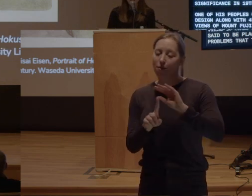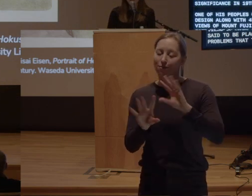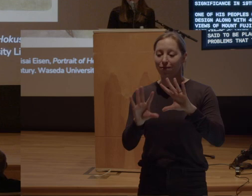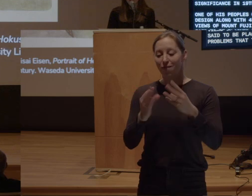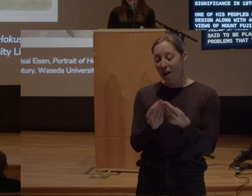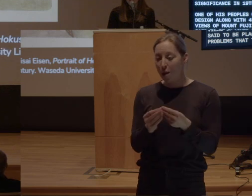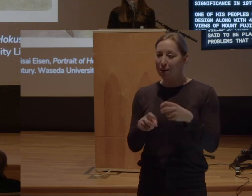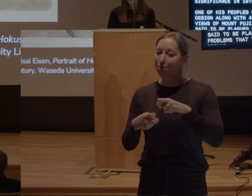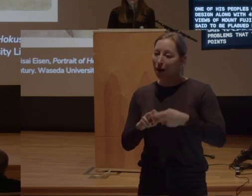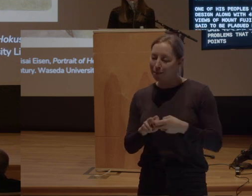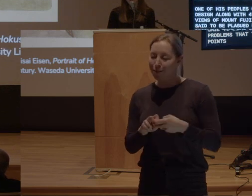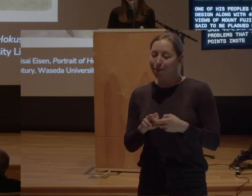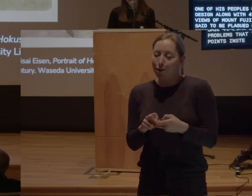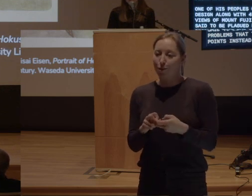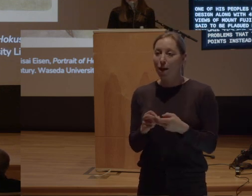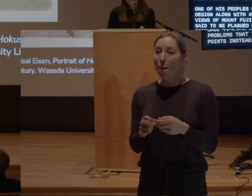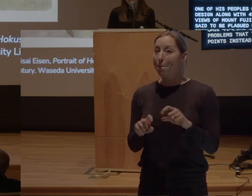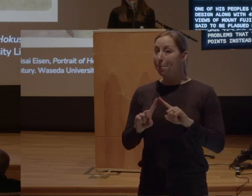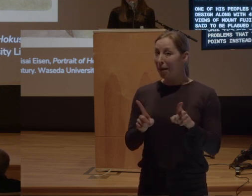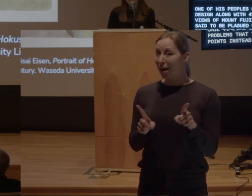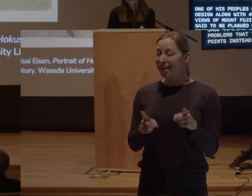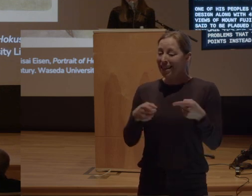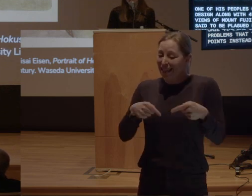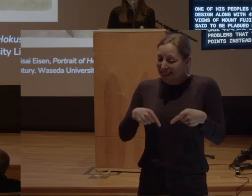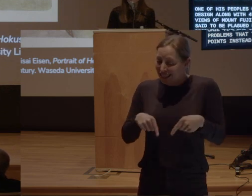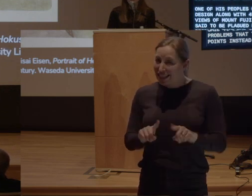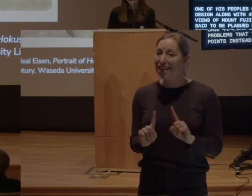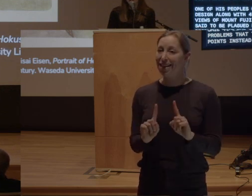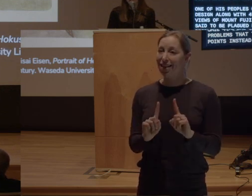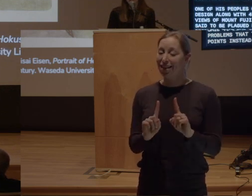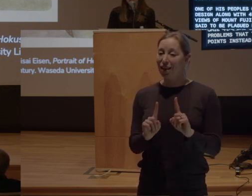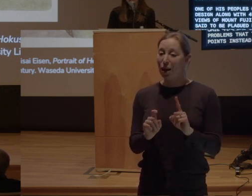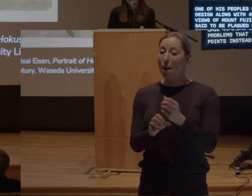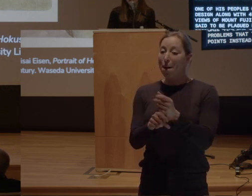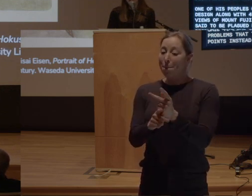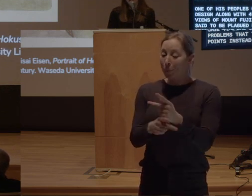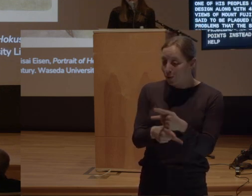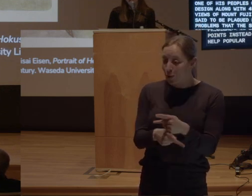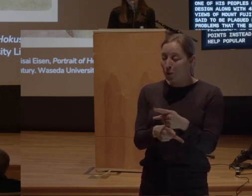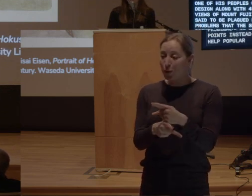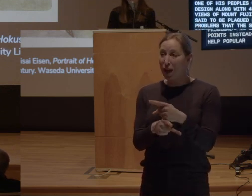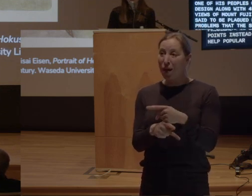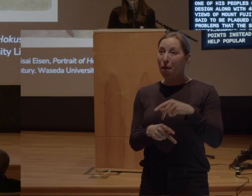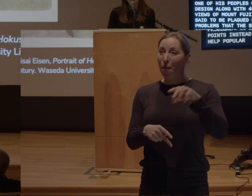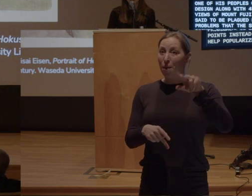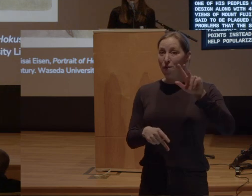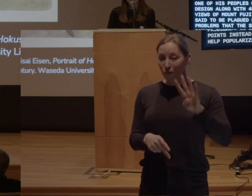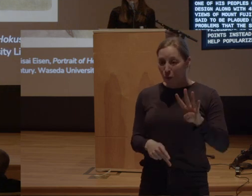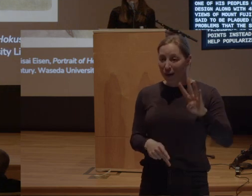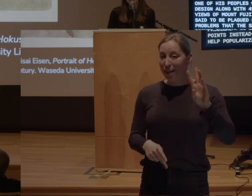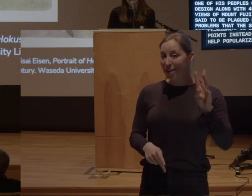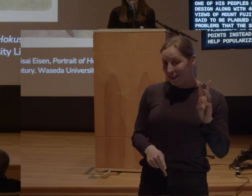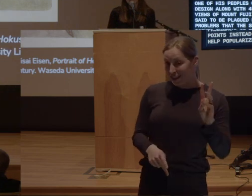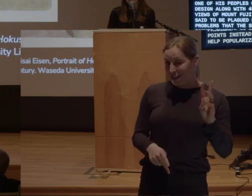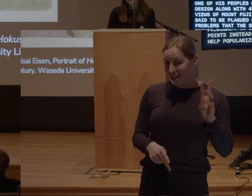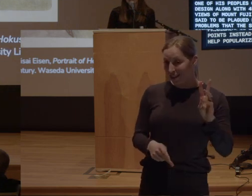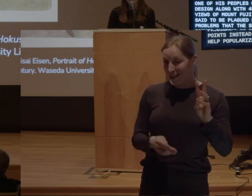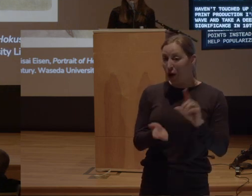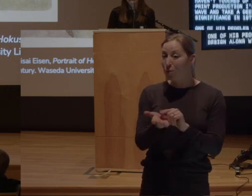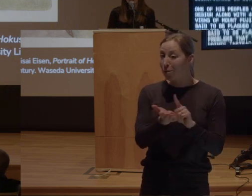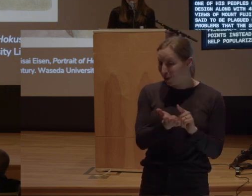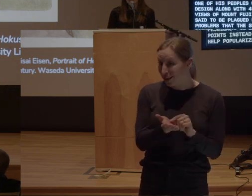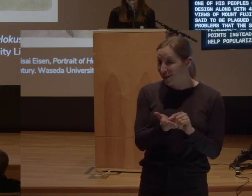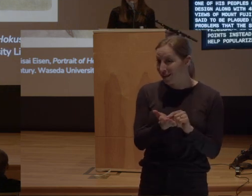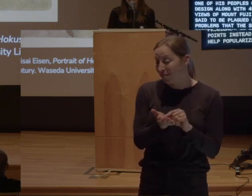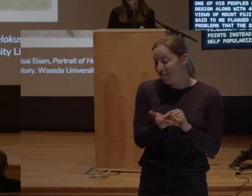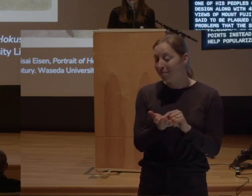46 prints instead of the original 36 is testament to how popular Hokusai's Mount Fuji designs were.